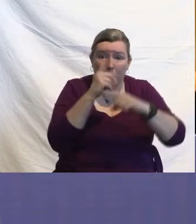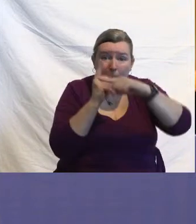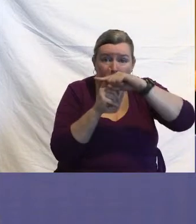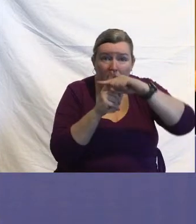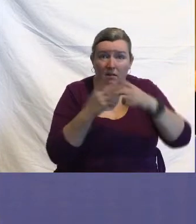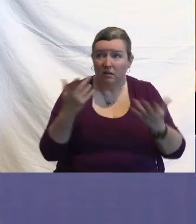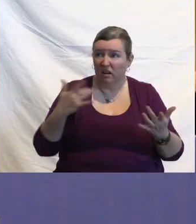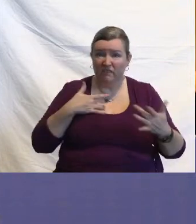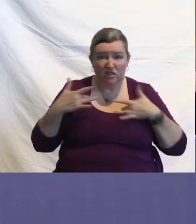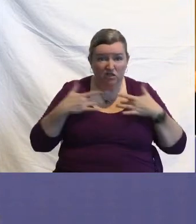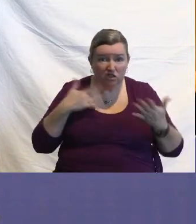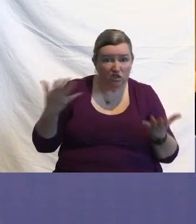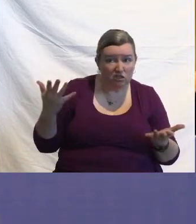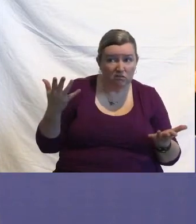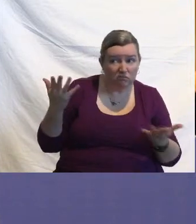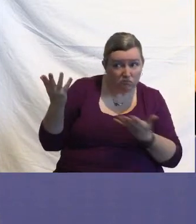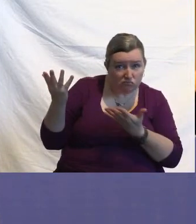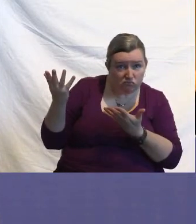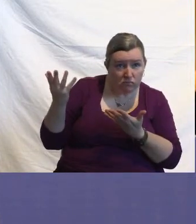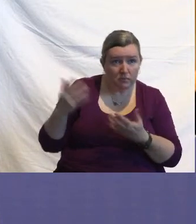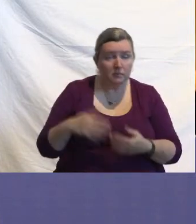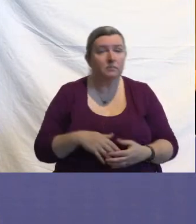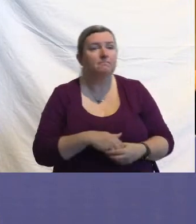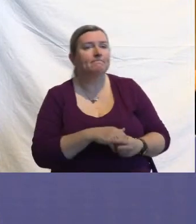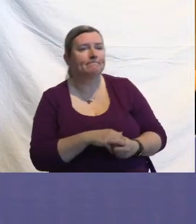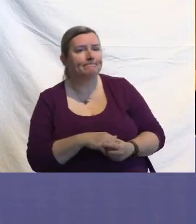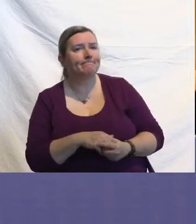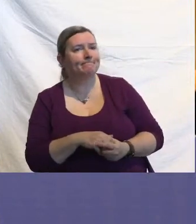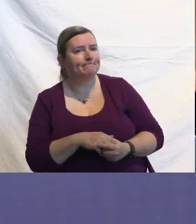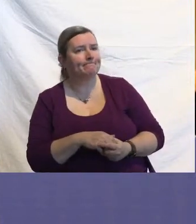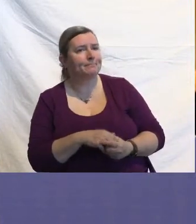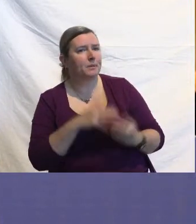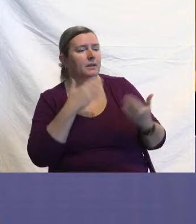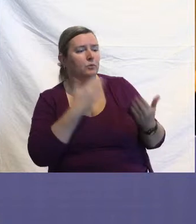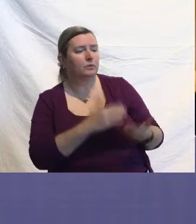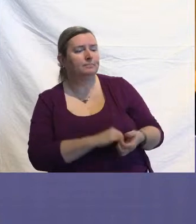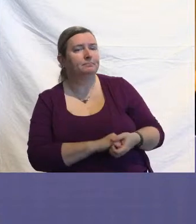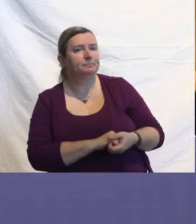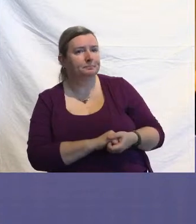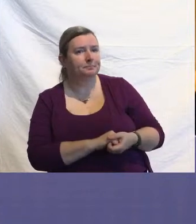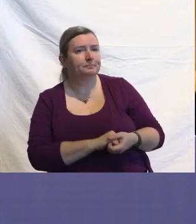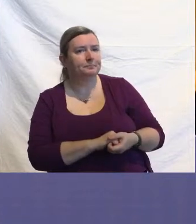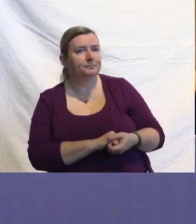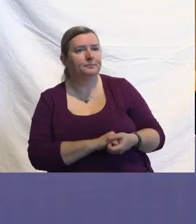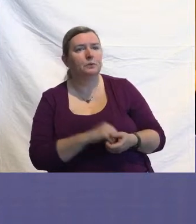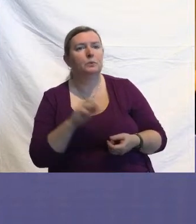that? Thank you. Thank you. As usual, Sue Fulton was listening.